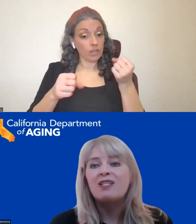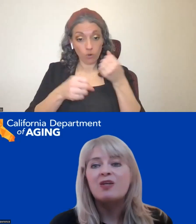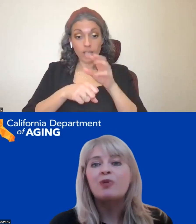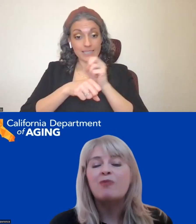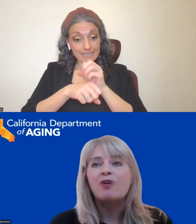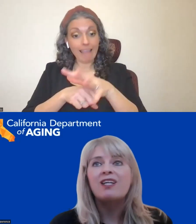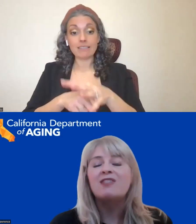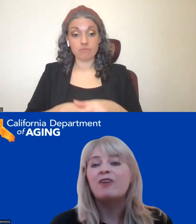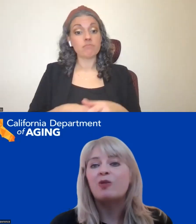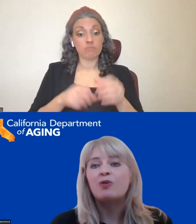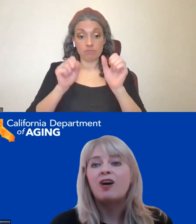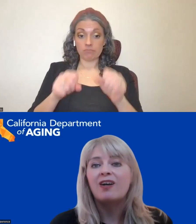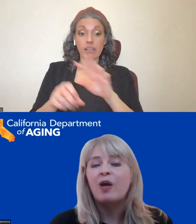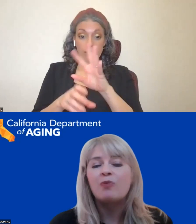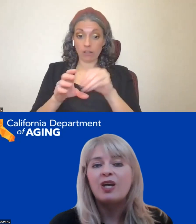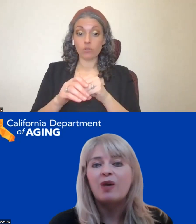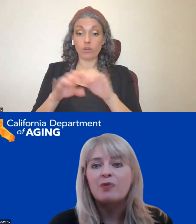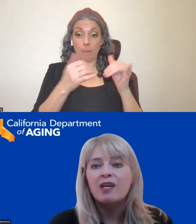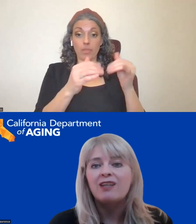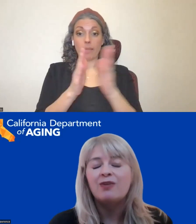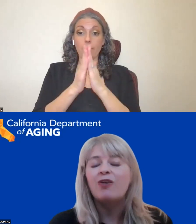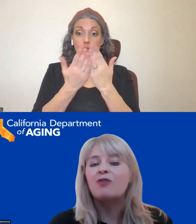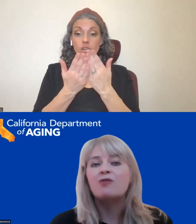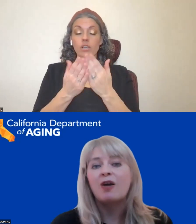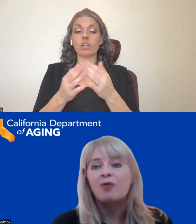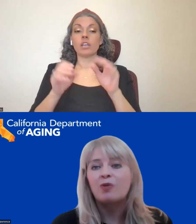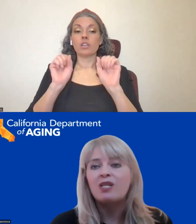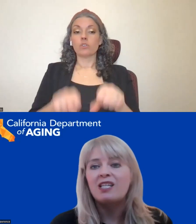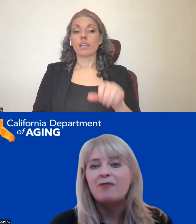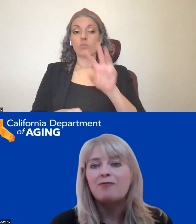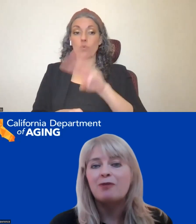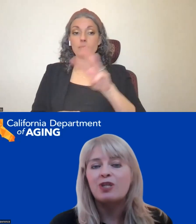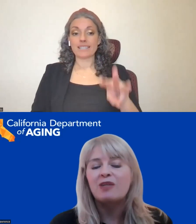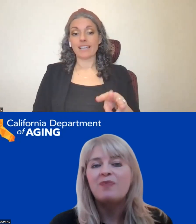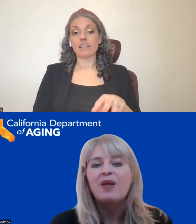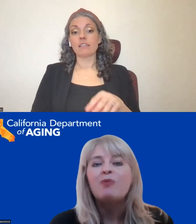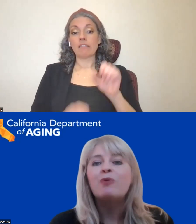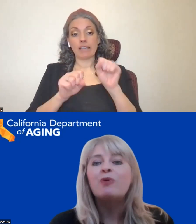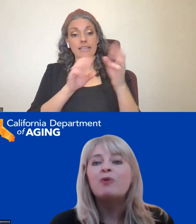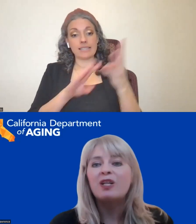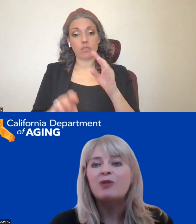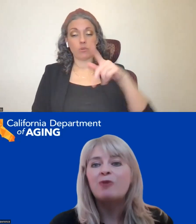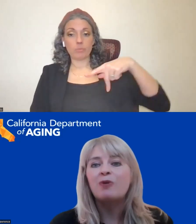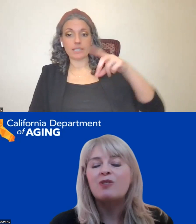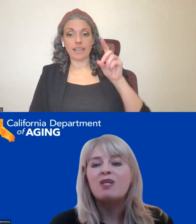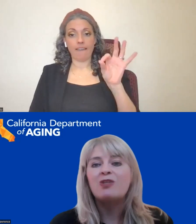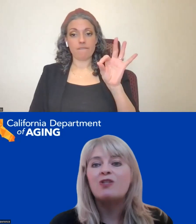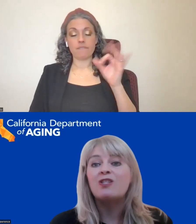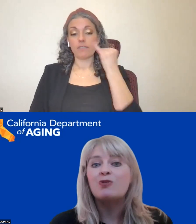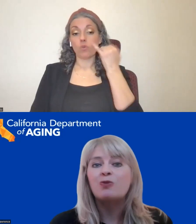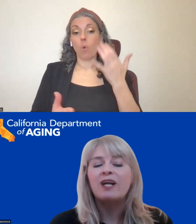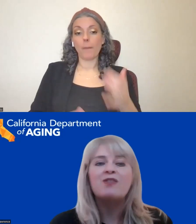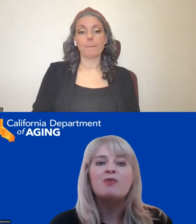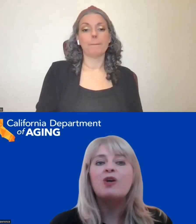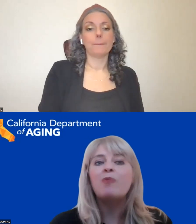including them into the playbook. It's available on our MPA website. You can also download a PDF version. But we really look forward to making sure